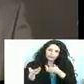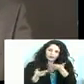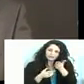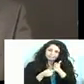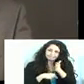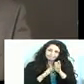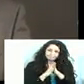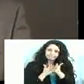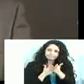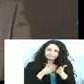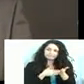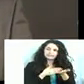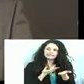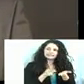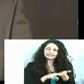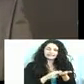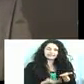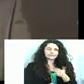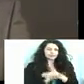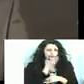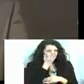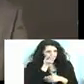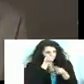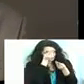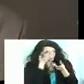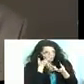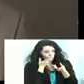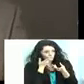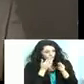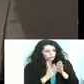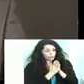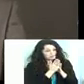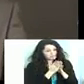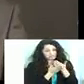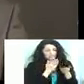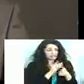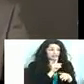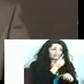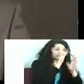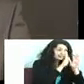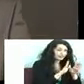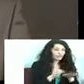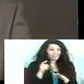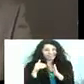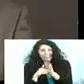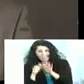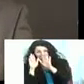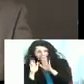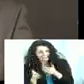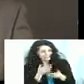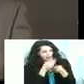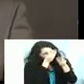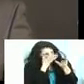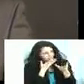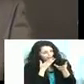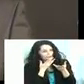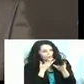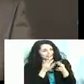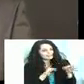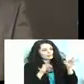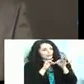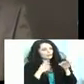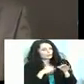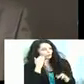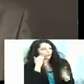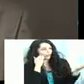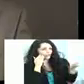you to sign in for us this morning. Let us know that you've been present, whether this is your first Sunday or your 1,000th Sunday. It's important for us to know that you are here.